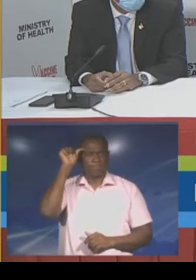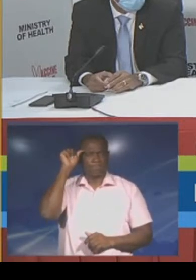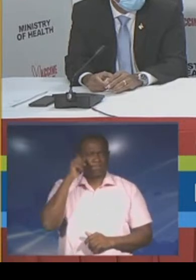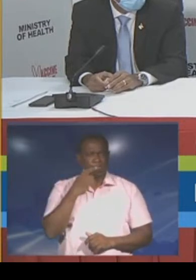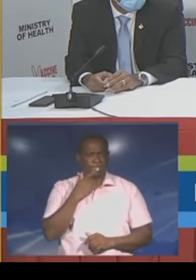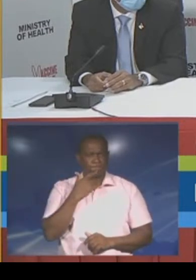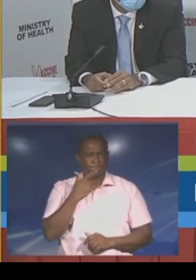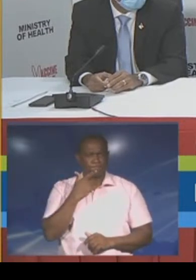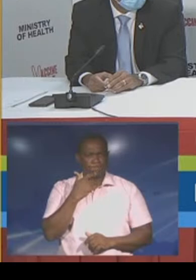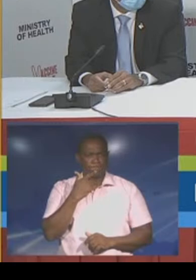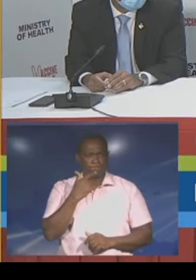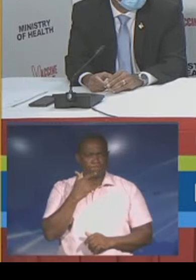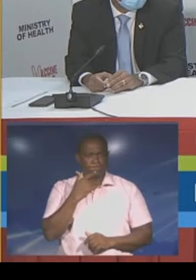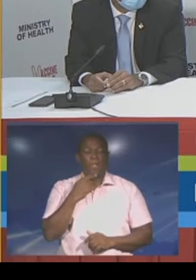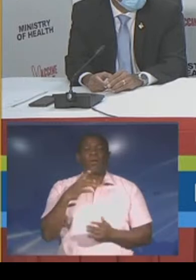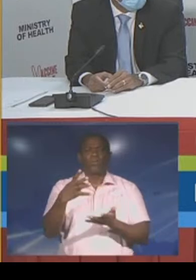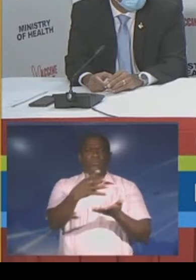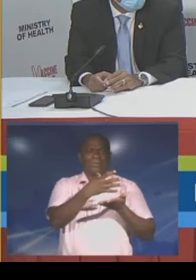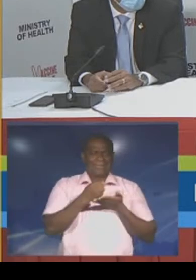we had received